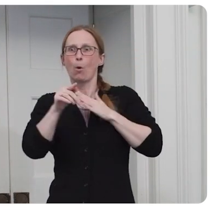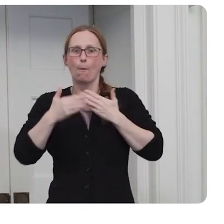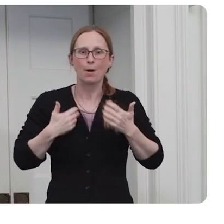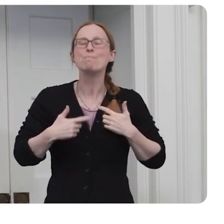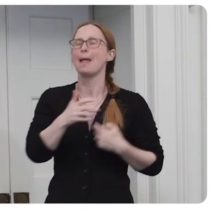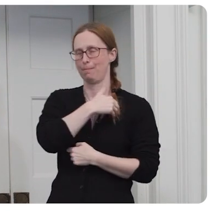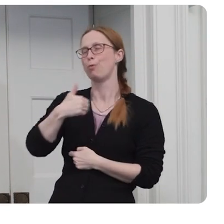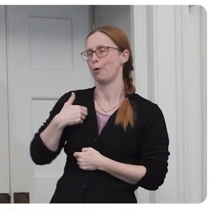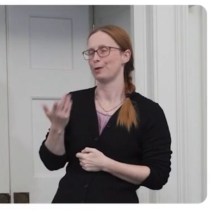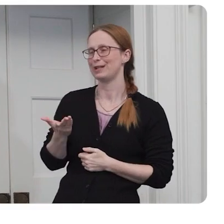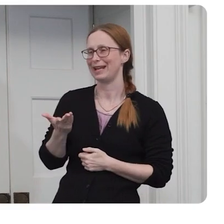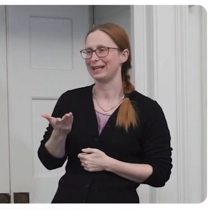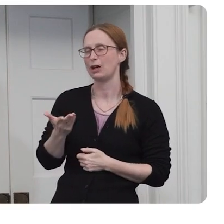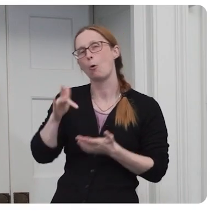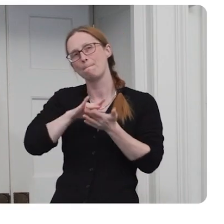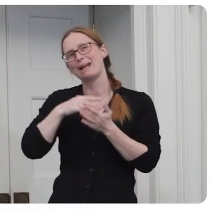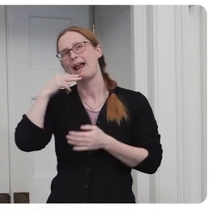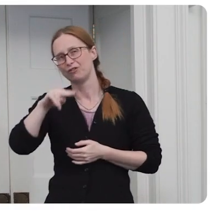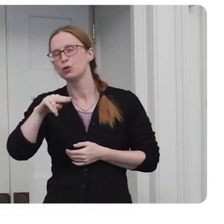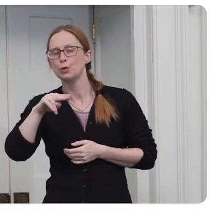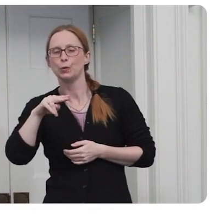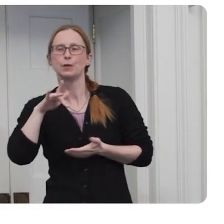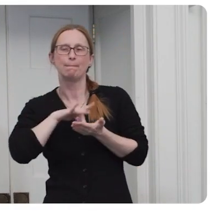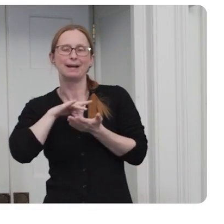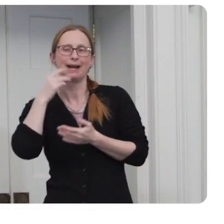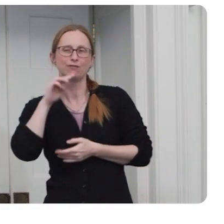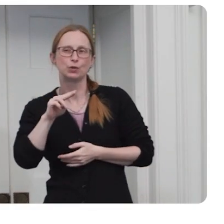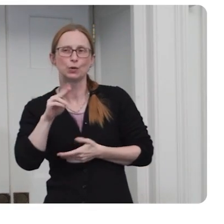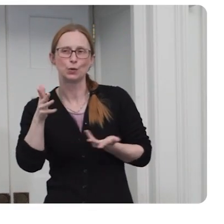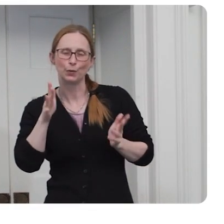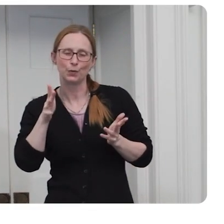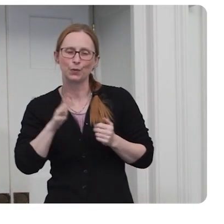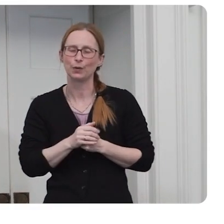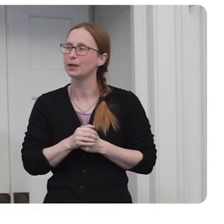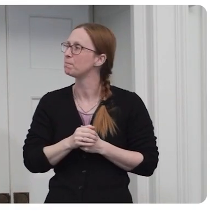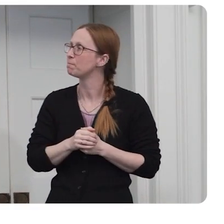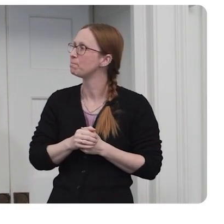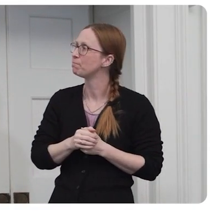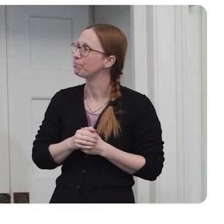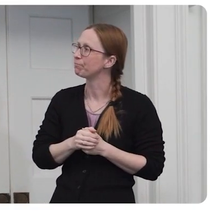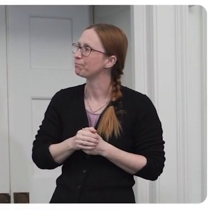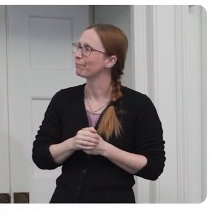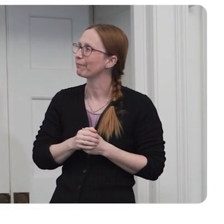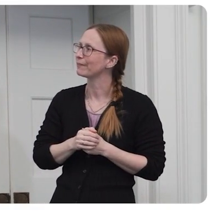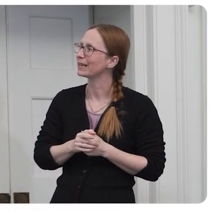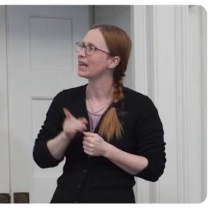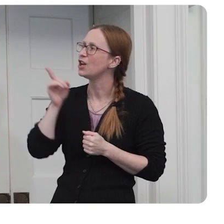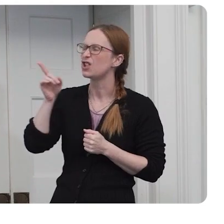like motivated to work? In the morning, no. In the mid-afternoon. Mid-afternoon? Yeah, mid-afternoon.